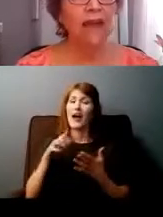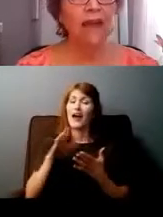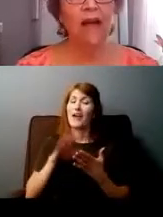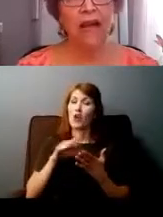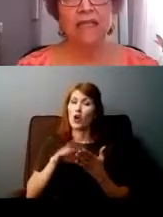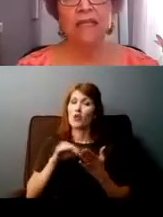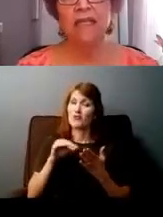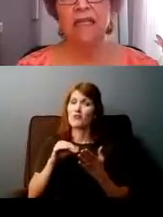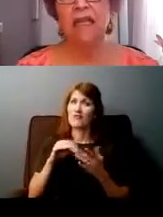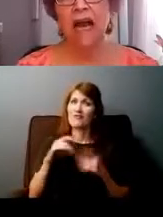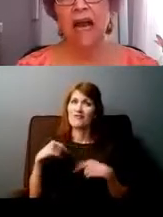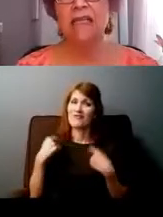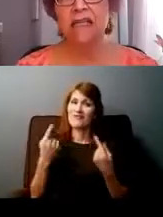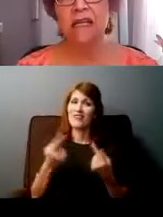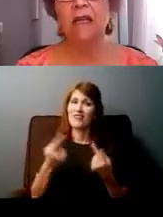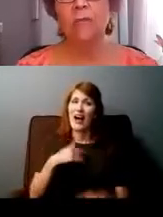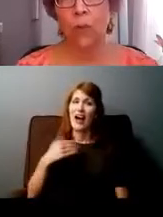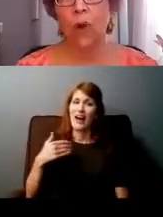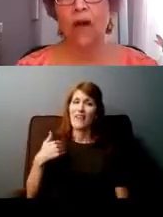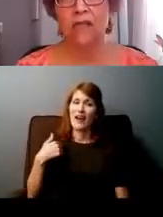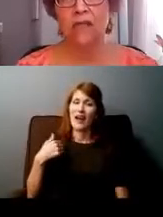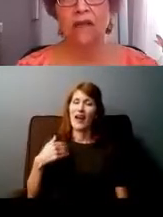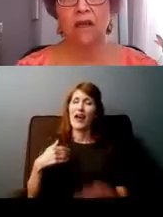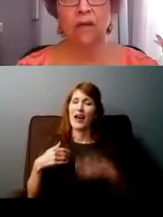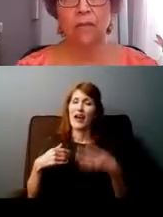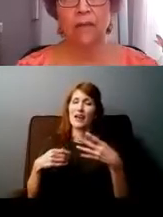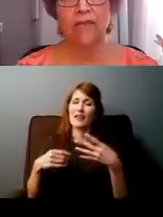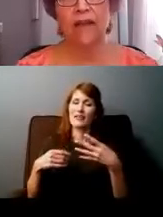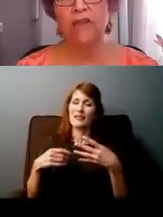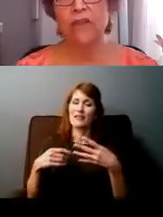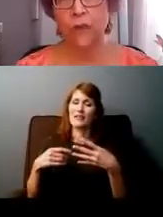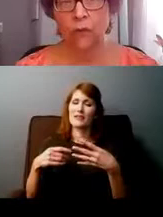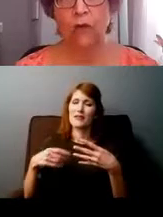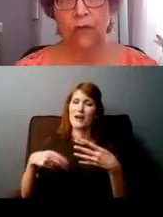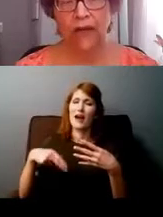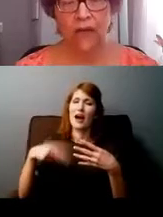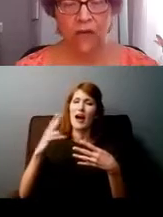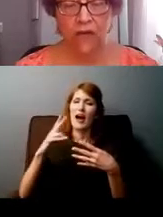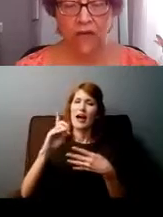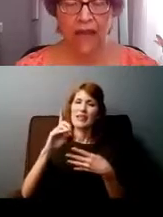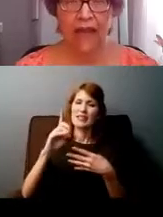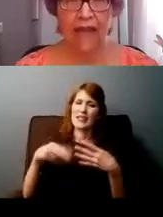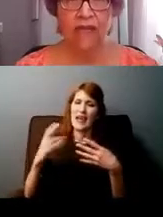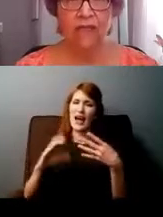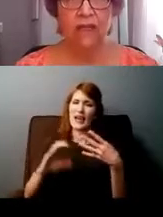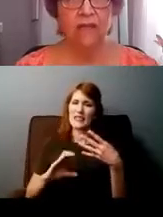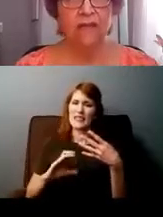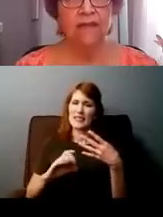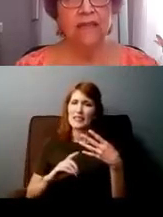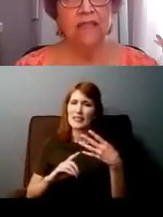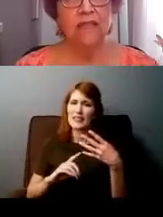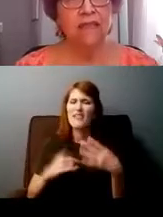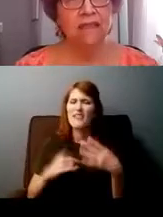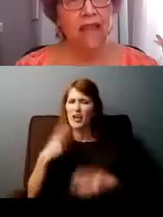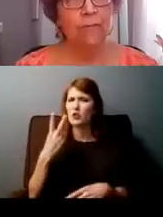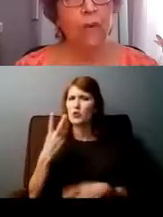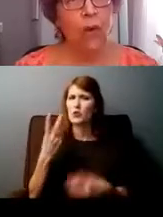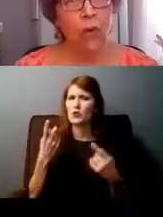I've had a high D, high C boss. I've had 2 in a row now. And